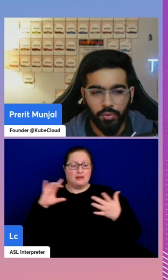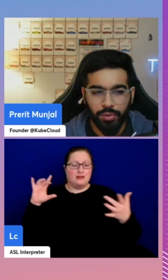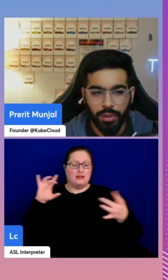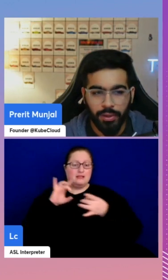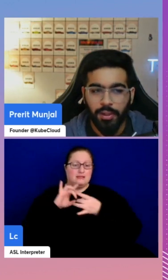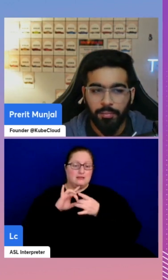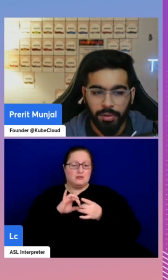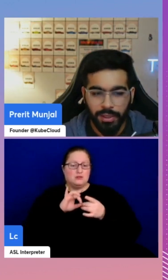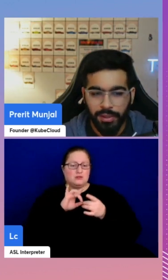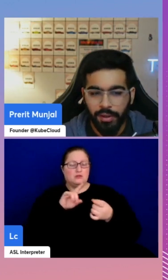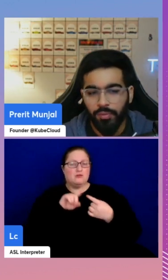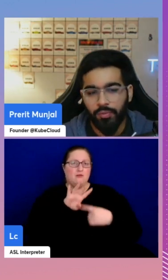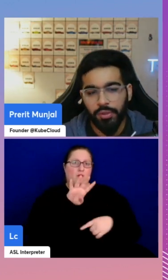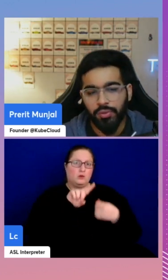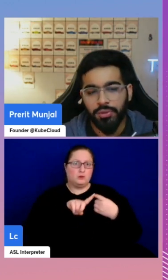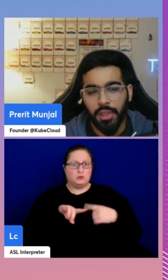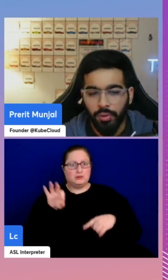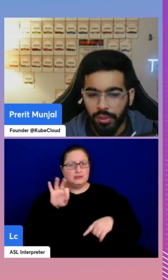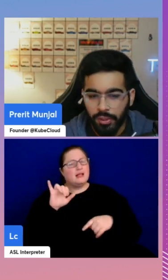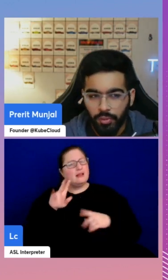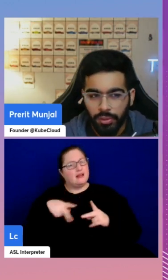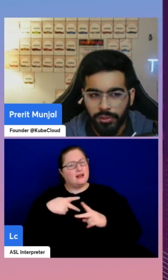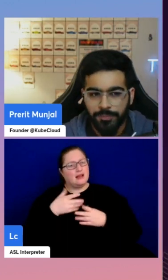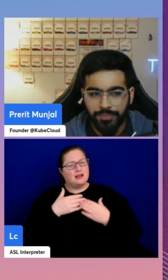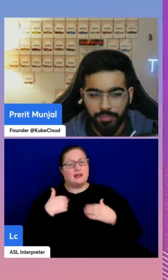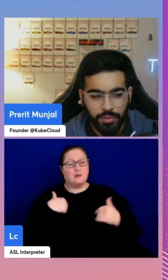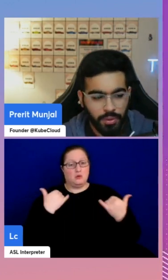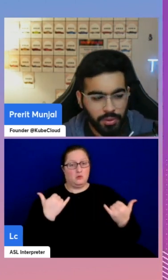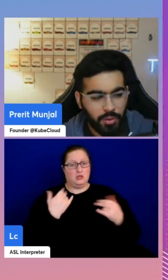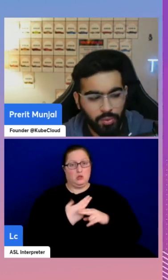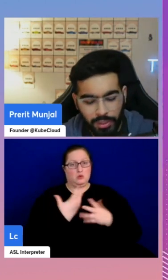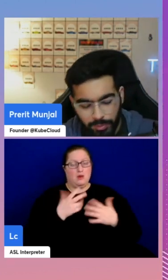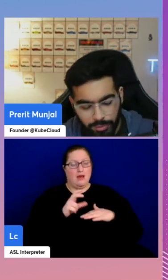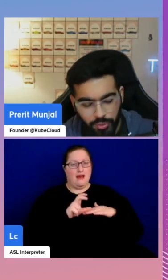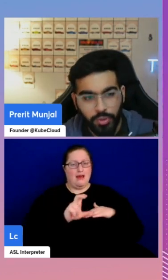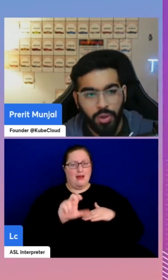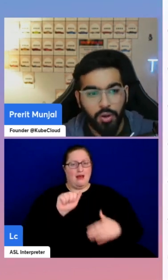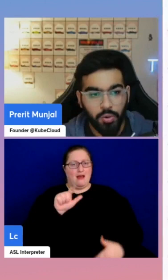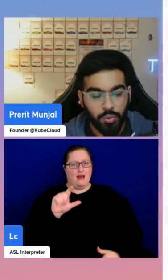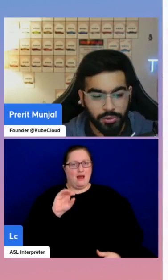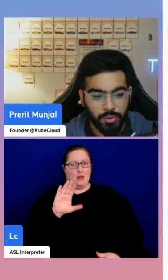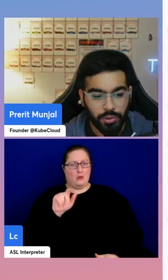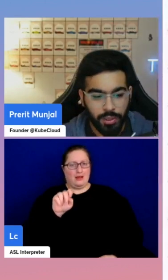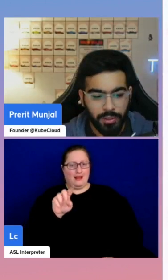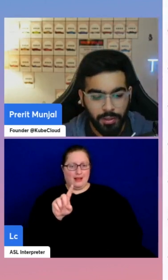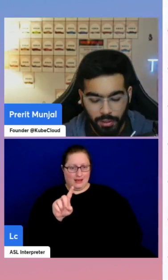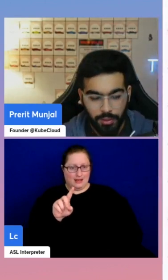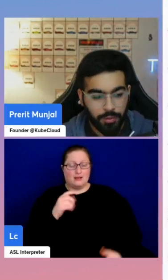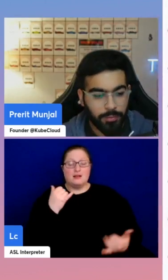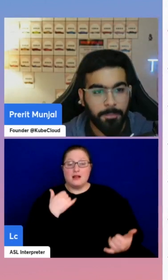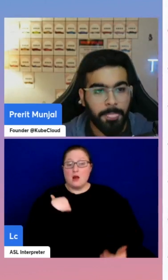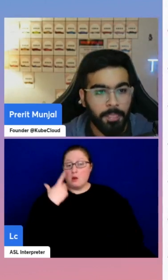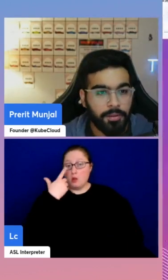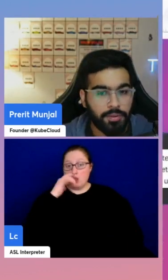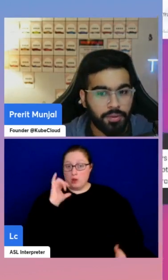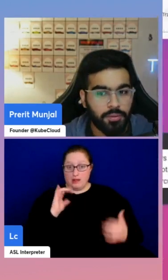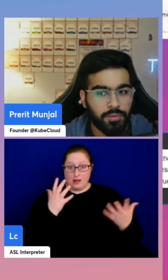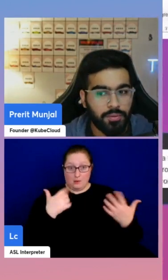so related to that. But right now we used allocated quotas. Now let me show you how quotas look like.